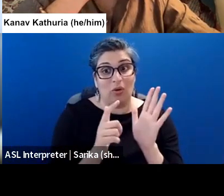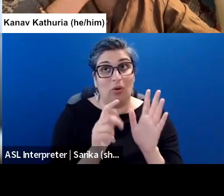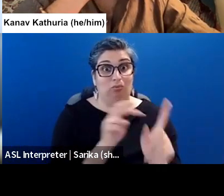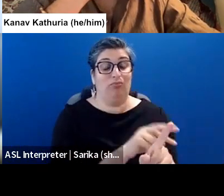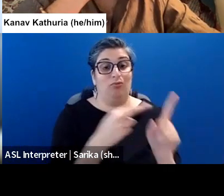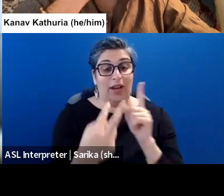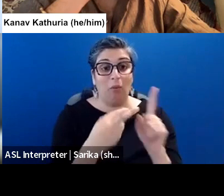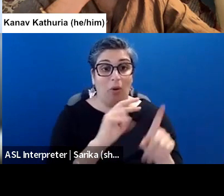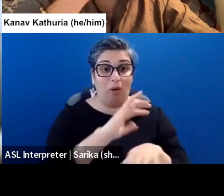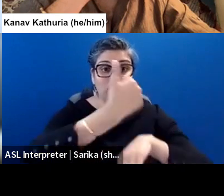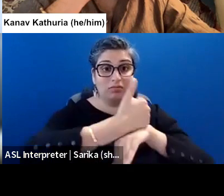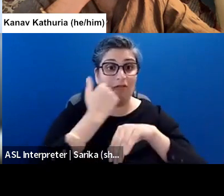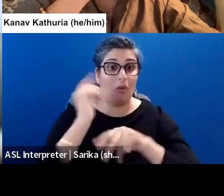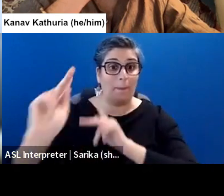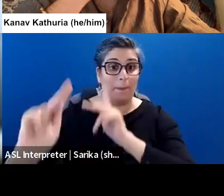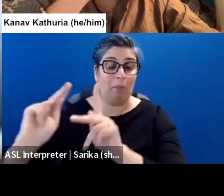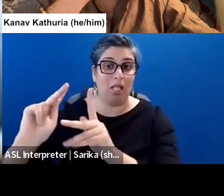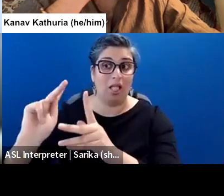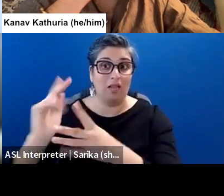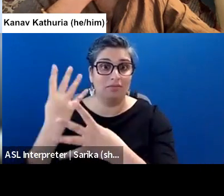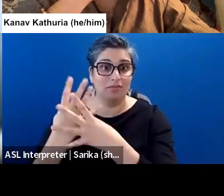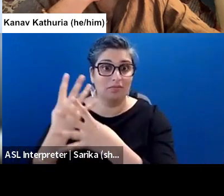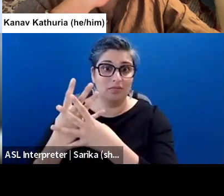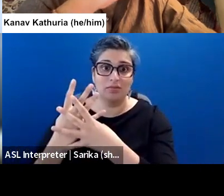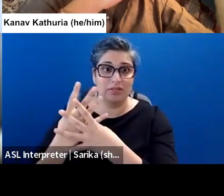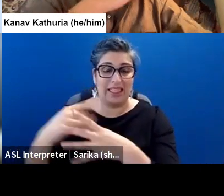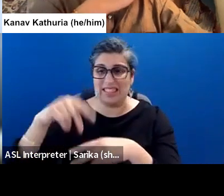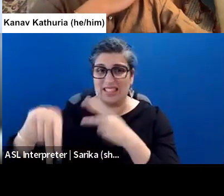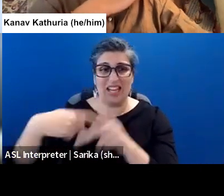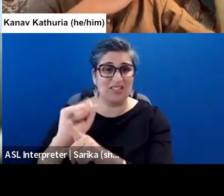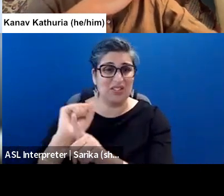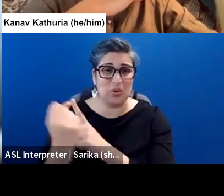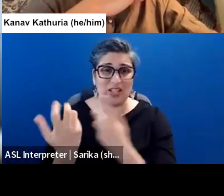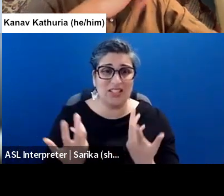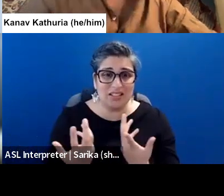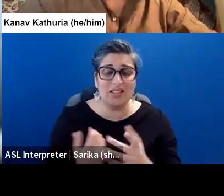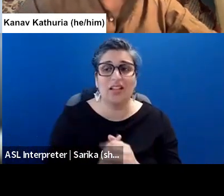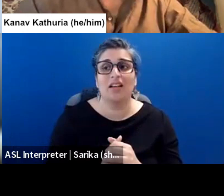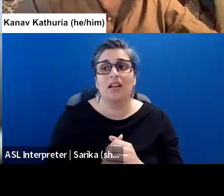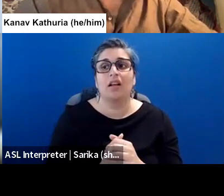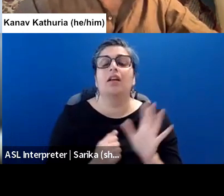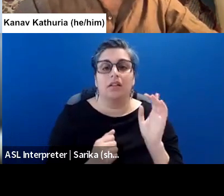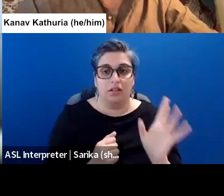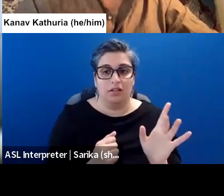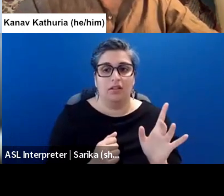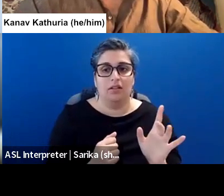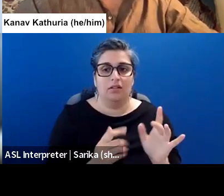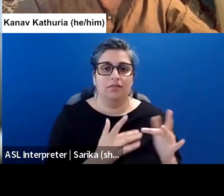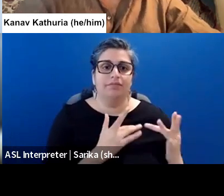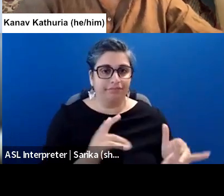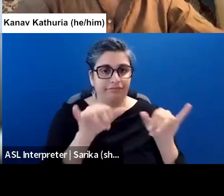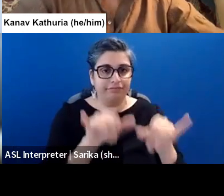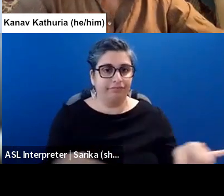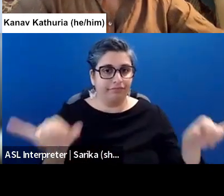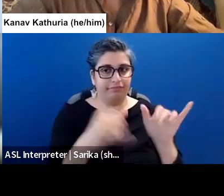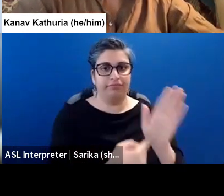frameworks for people in prison in this situation, because so the typical standard is you have to